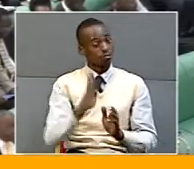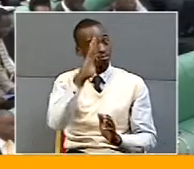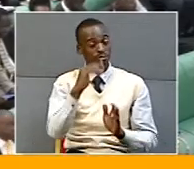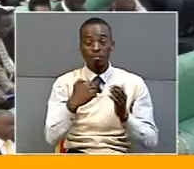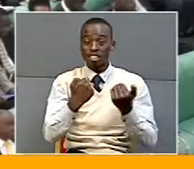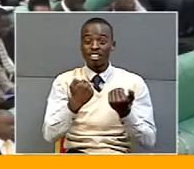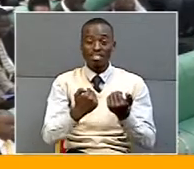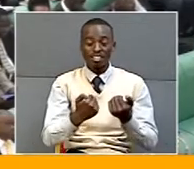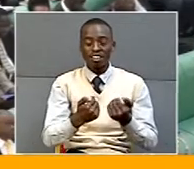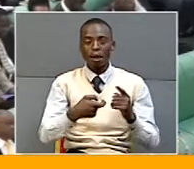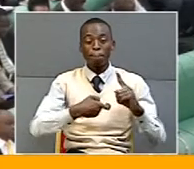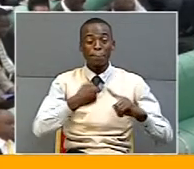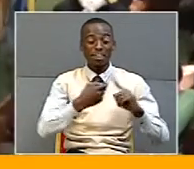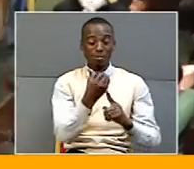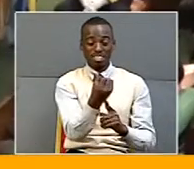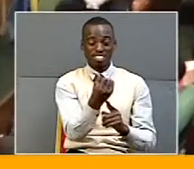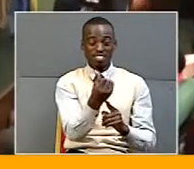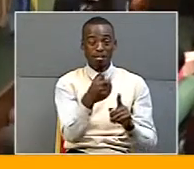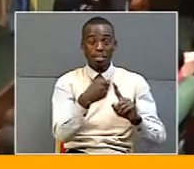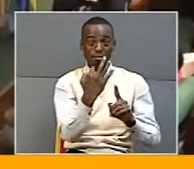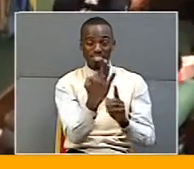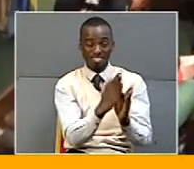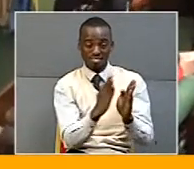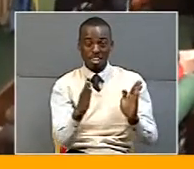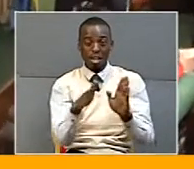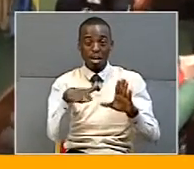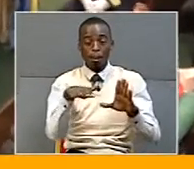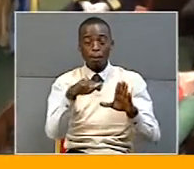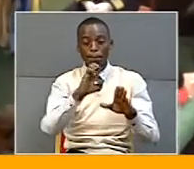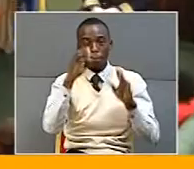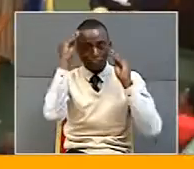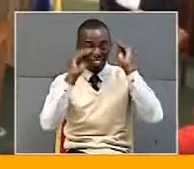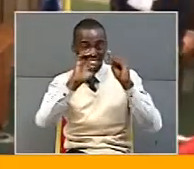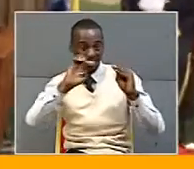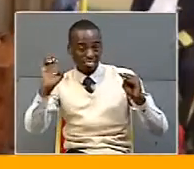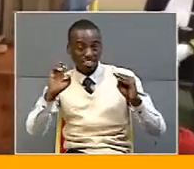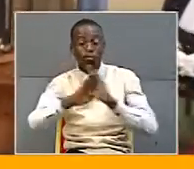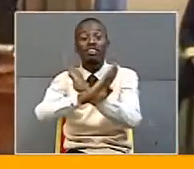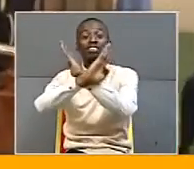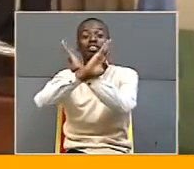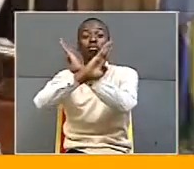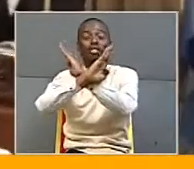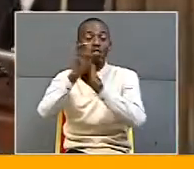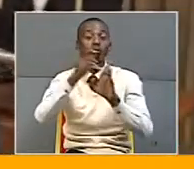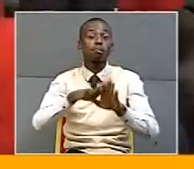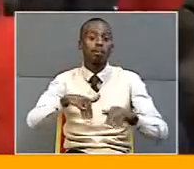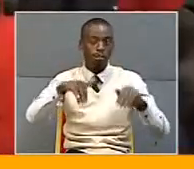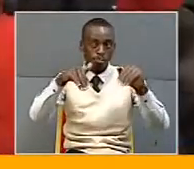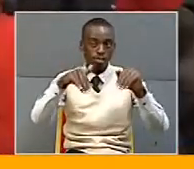In a space of less than 3 months, Makindye East legislator Alan Sewanyana has been suspended from